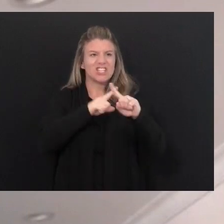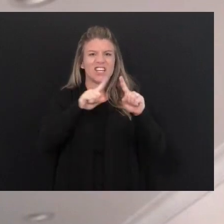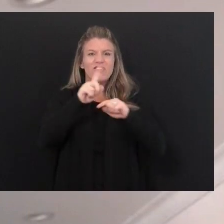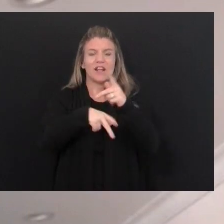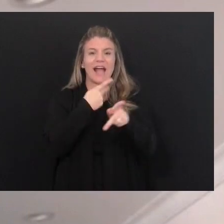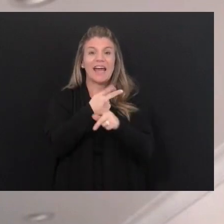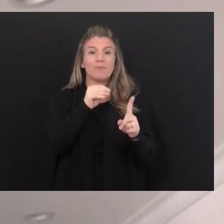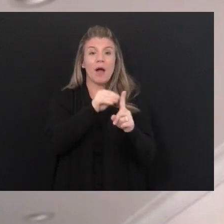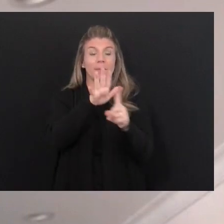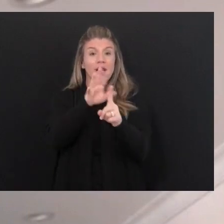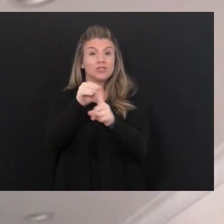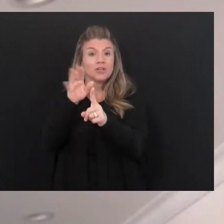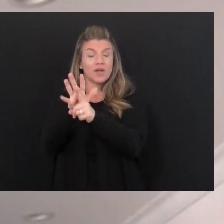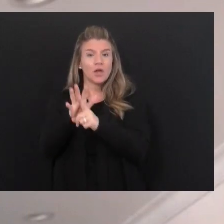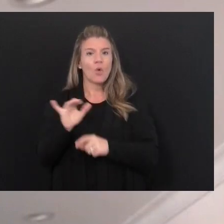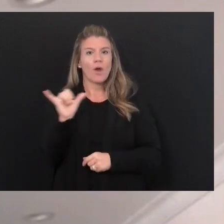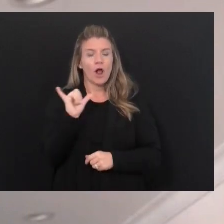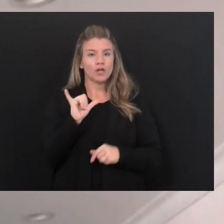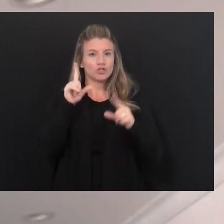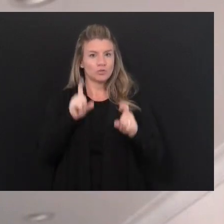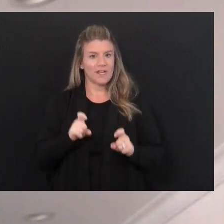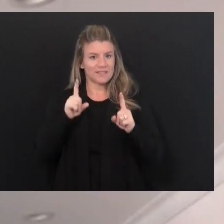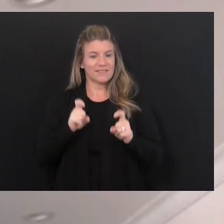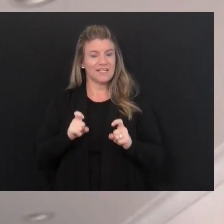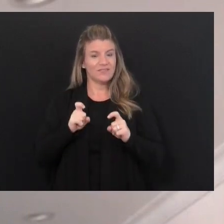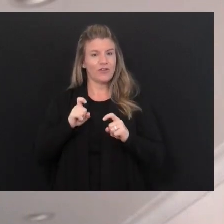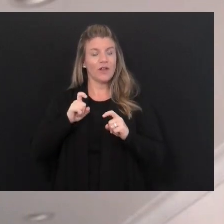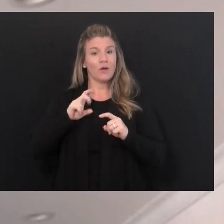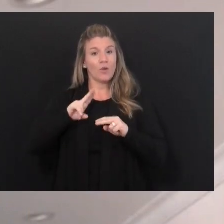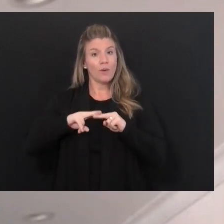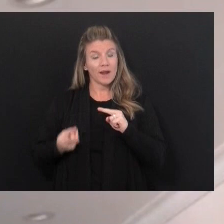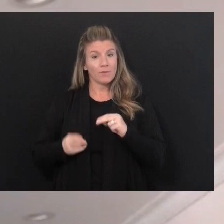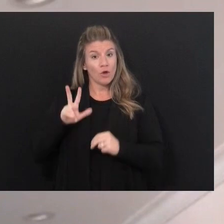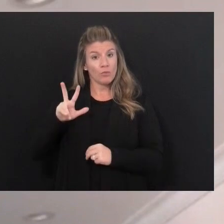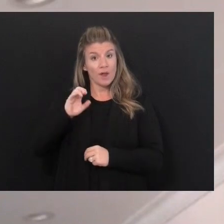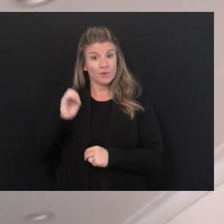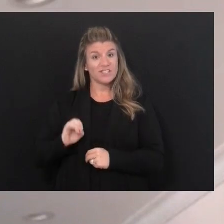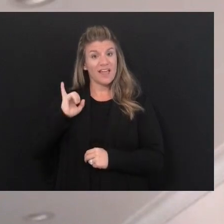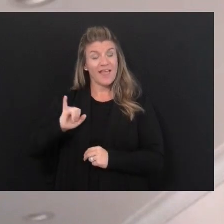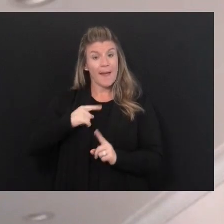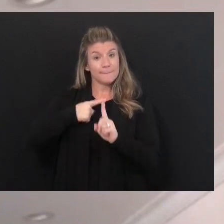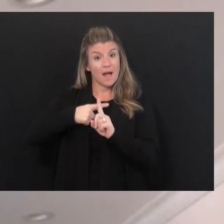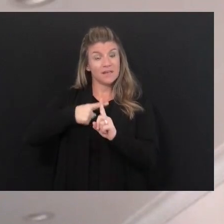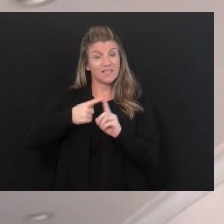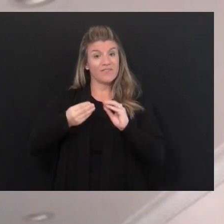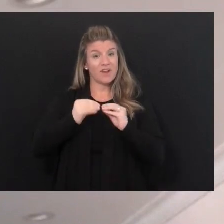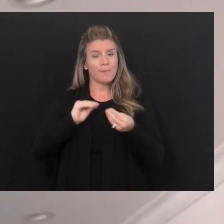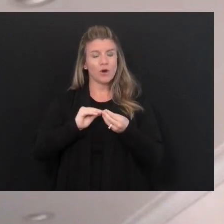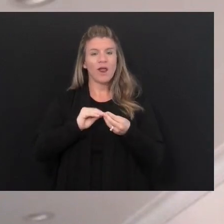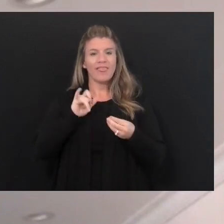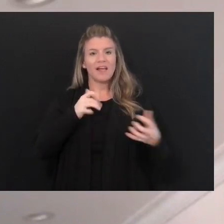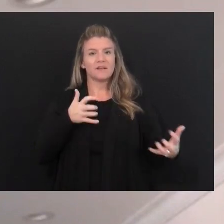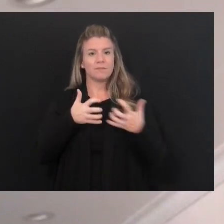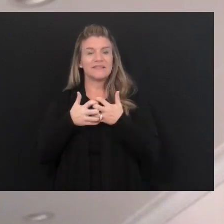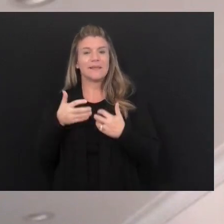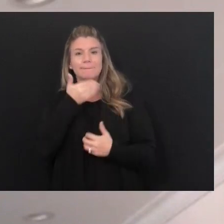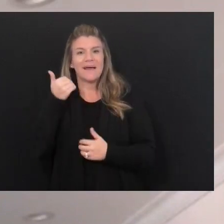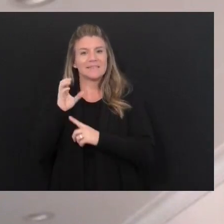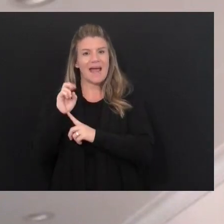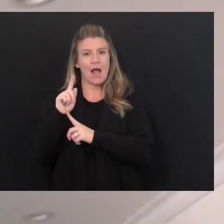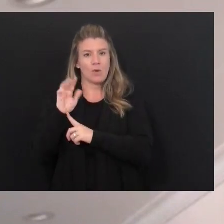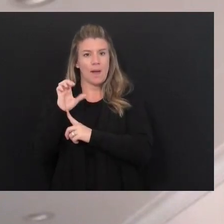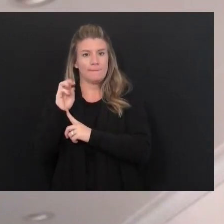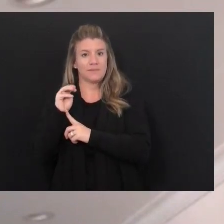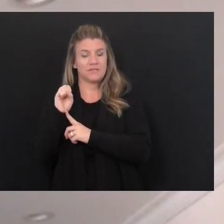to get your rate down below 3%, your positive rate, is associated with the best outcomes in almost every place,